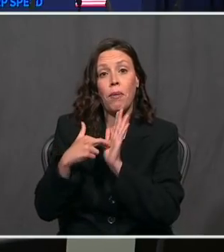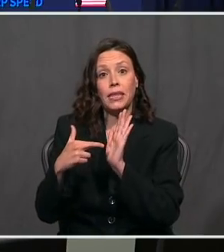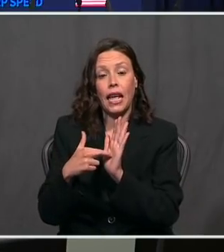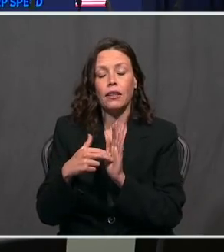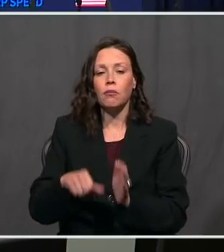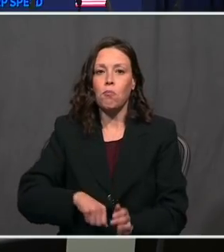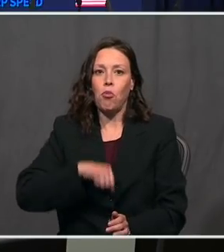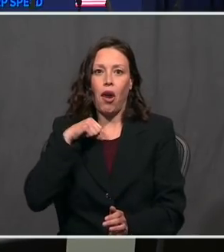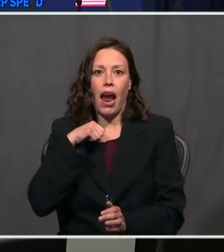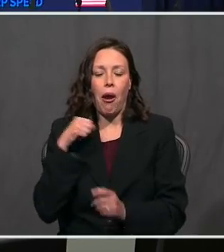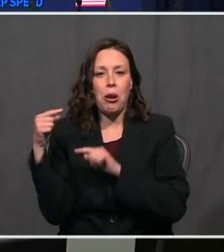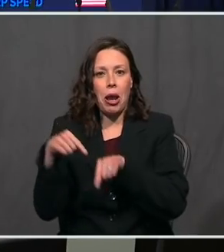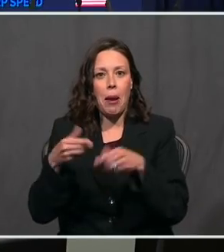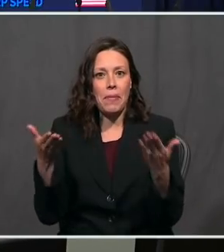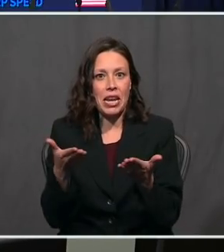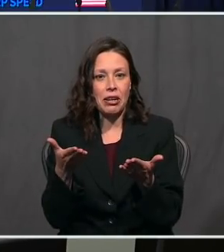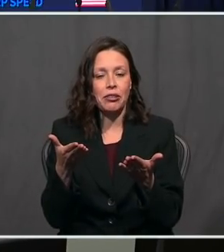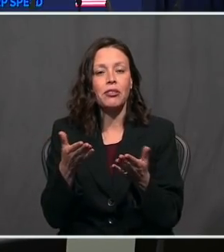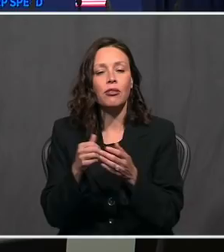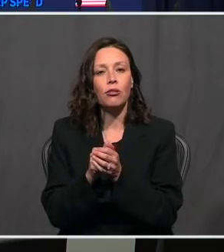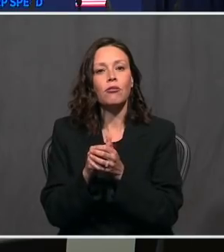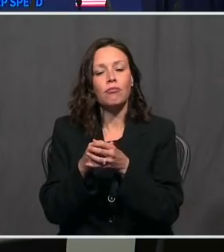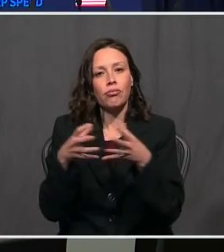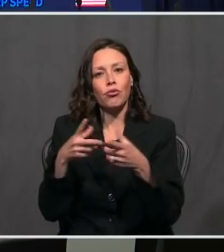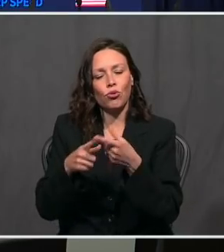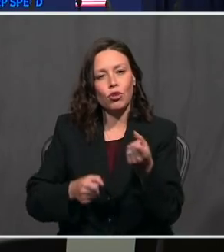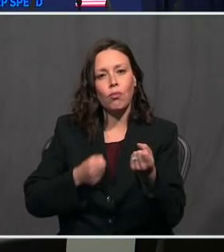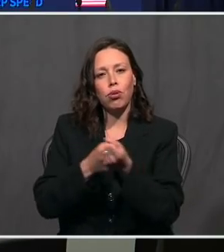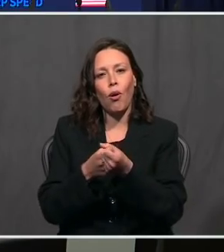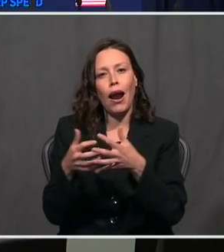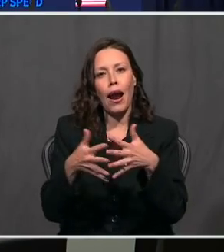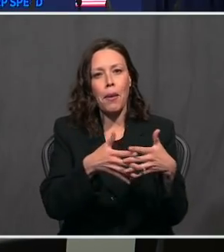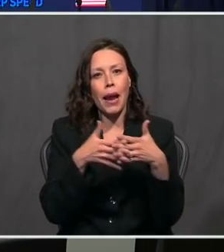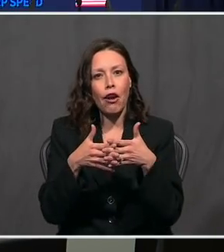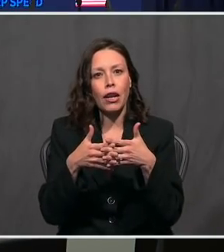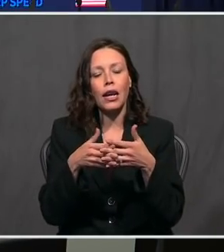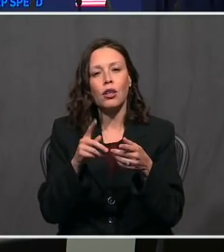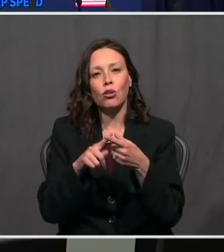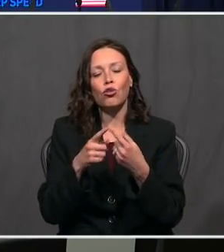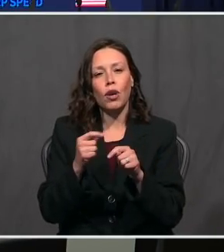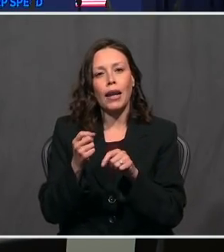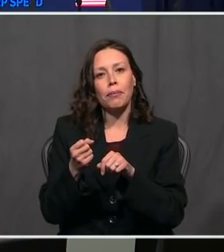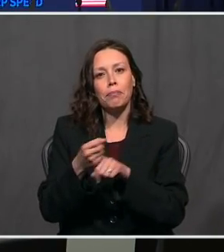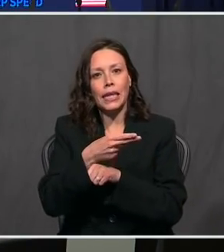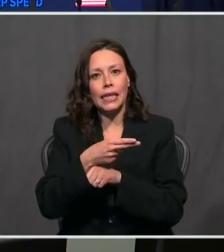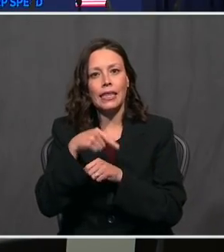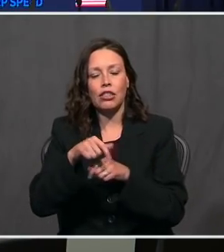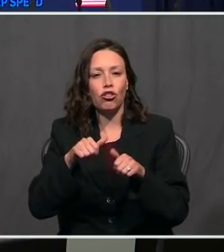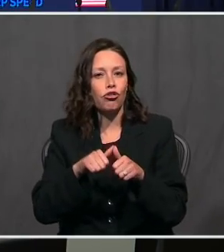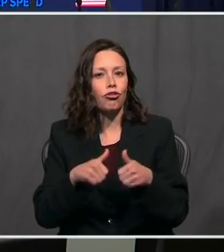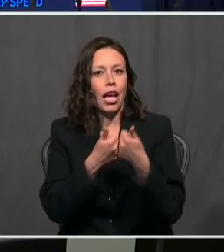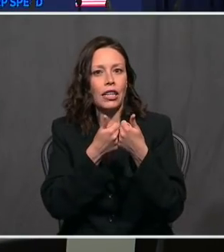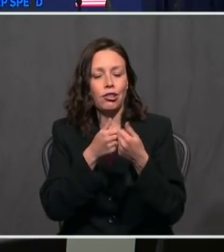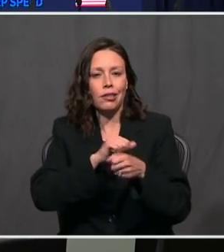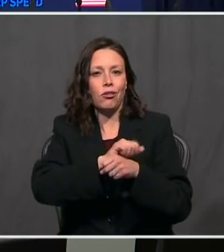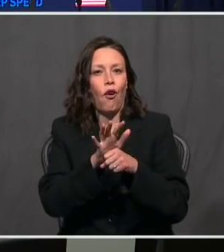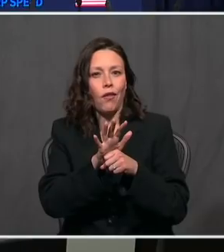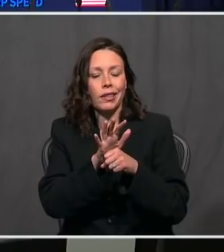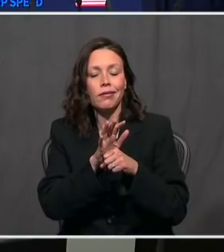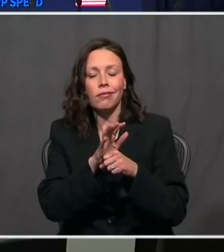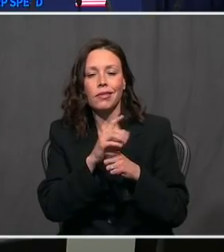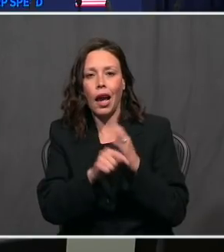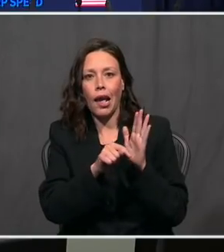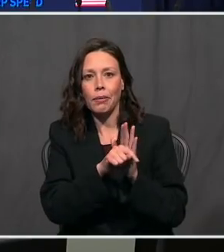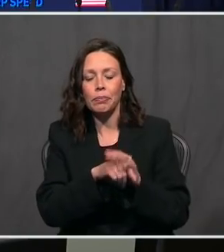this build out, really to support Americans as we really look to get past this next challenging phase that we're in right now. So we're really proud to be